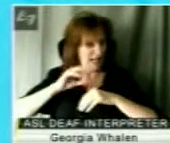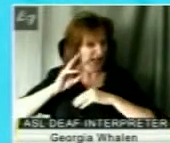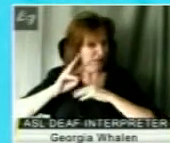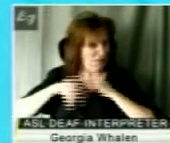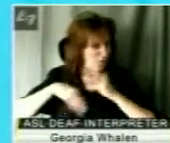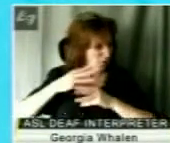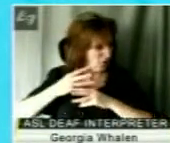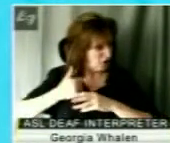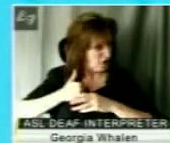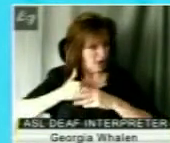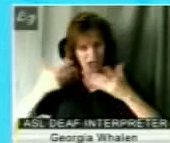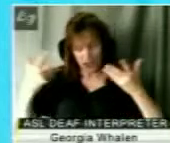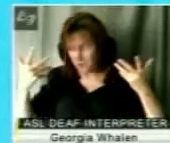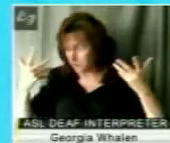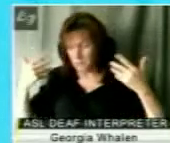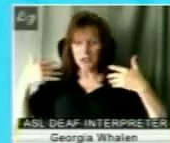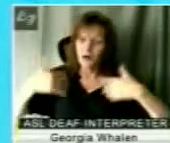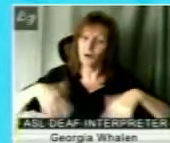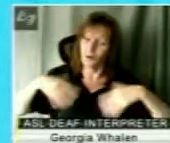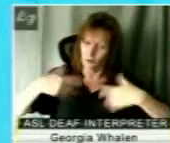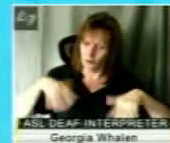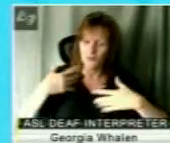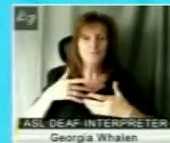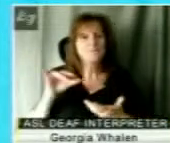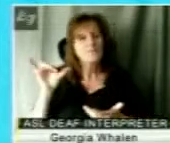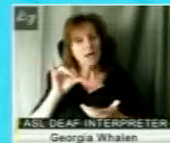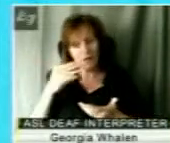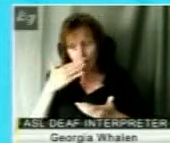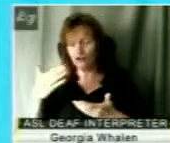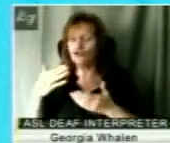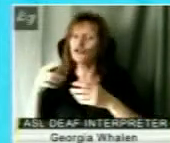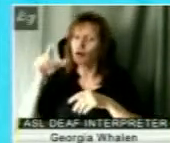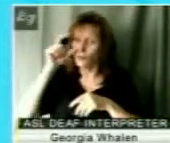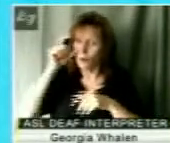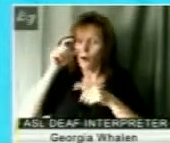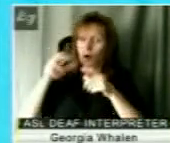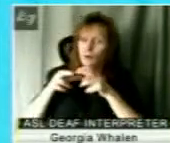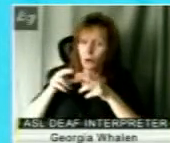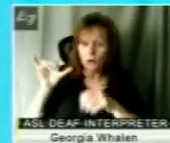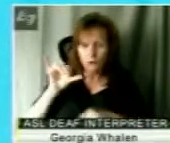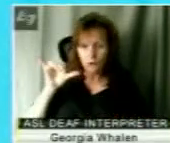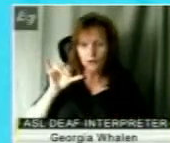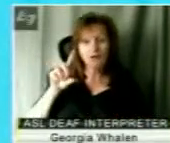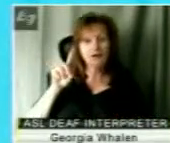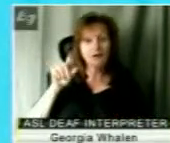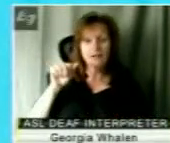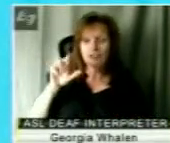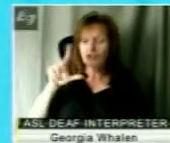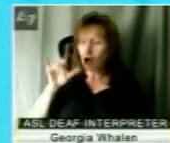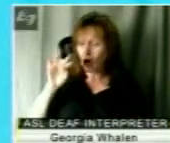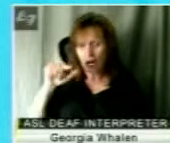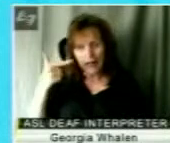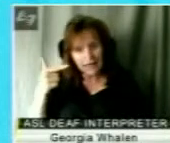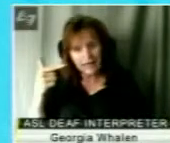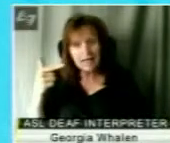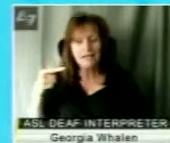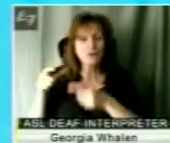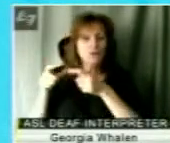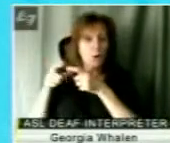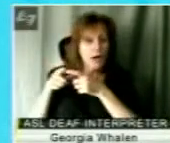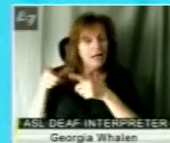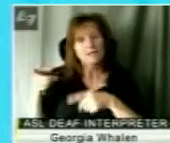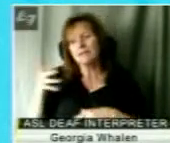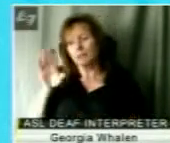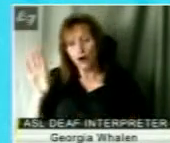But there are other great donut shops that you could go to. Darling Donuts in Burlington, or Donut Monster on Lock Street,